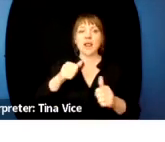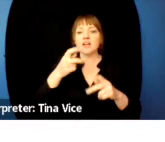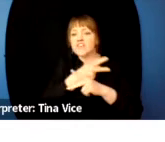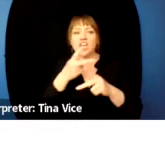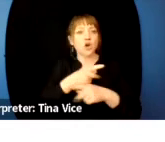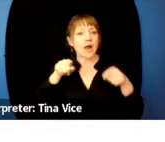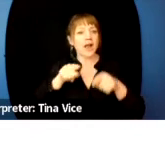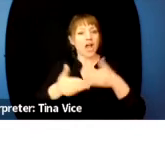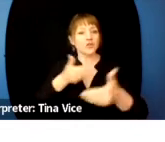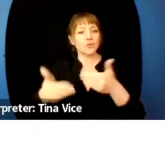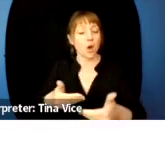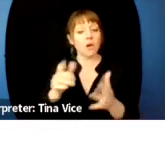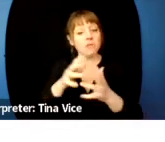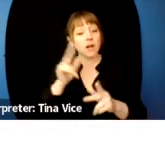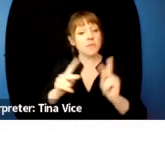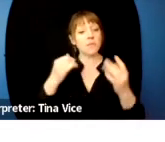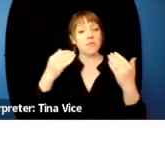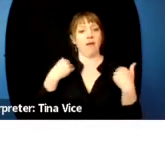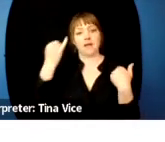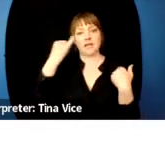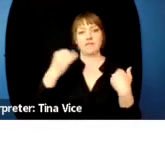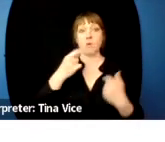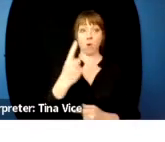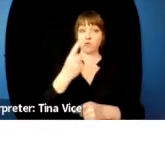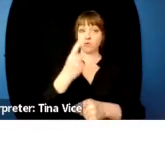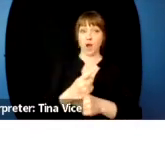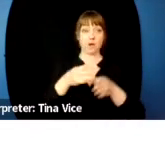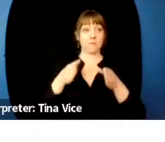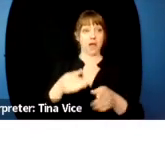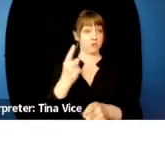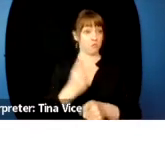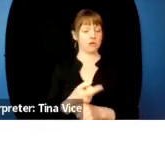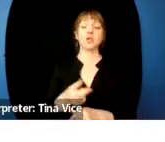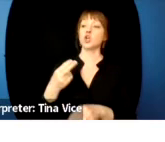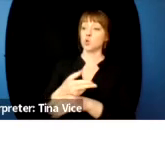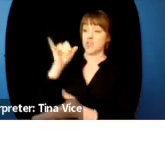of people have an idea of one right path, right? Using a medication for opioid use